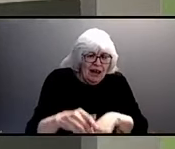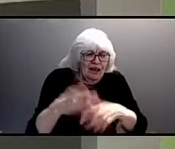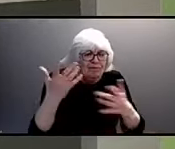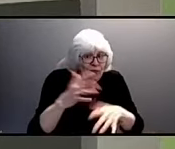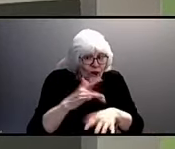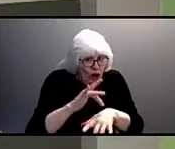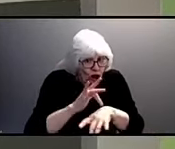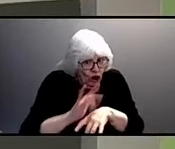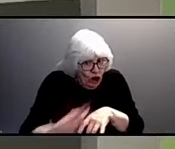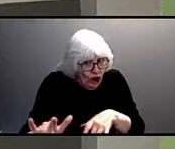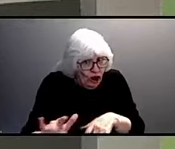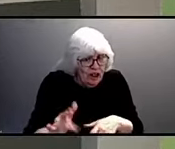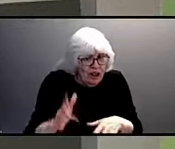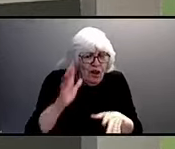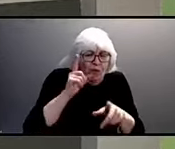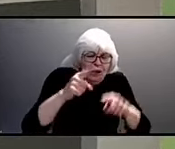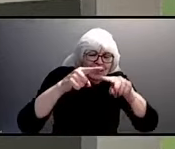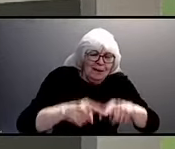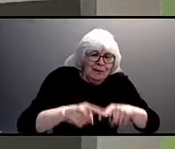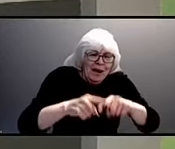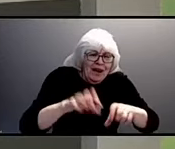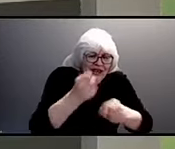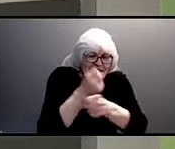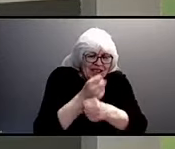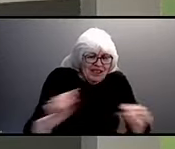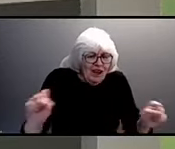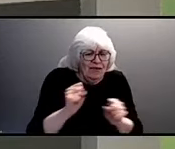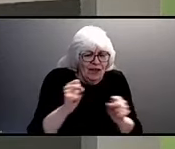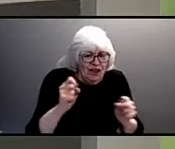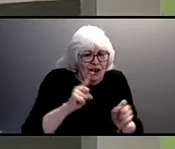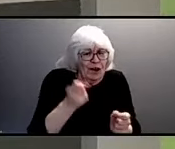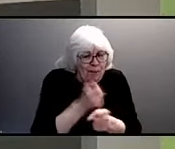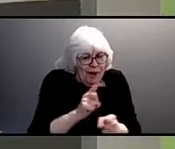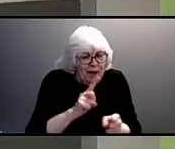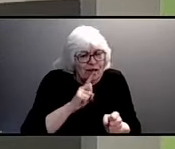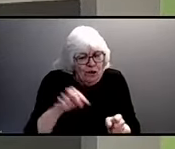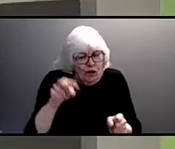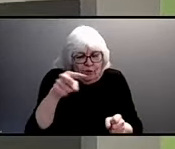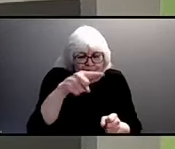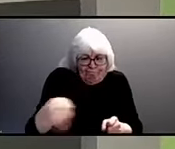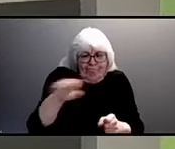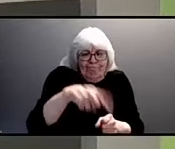we're working very hard to make that safe for them to go in.